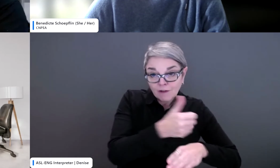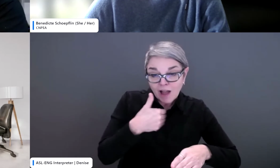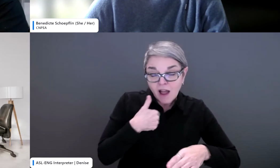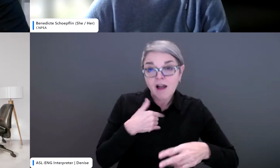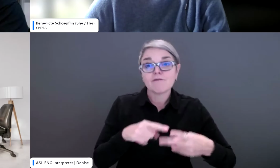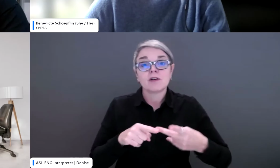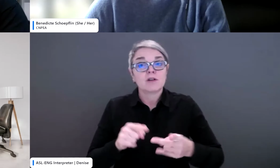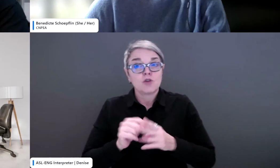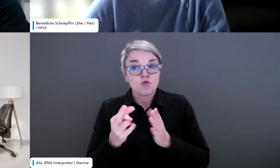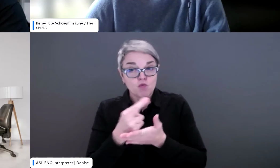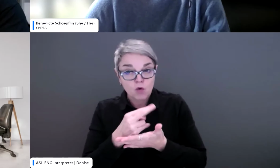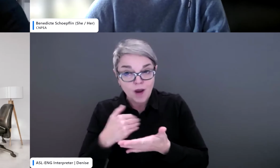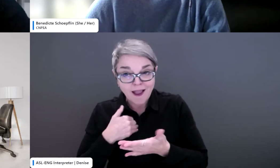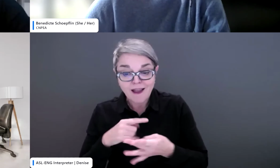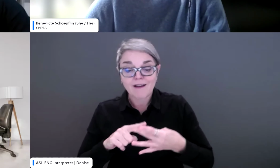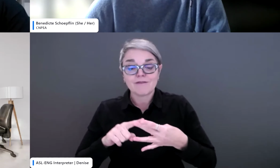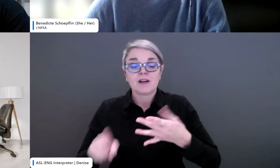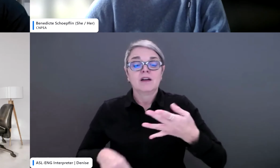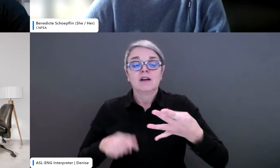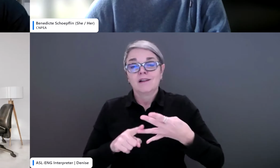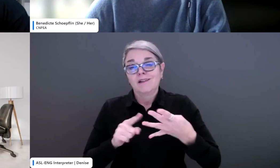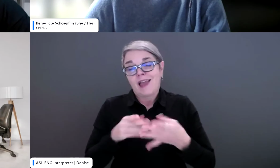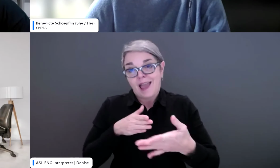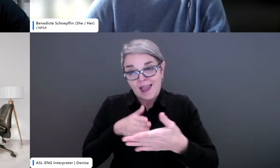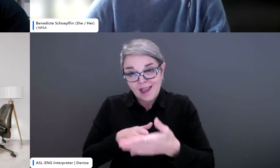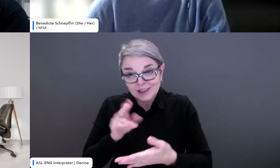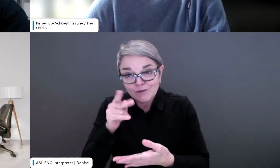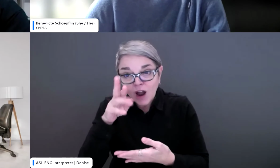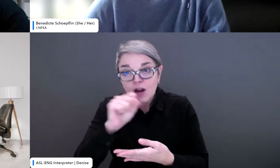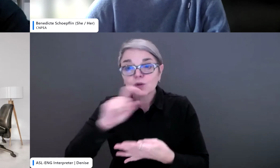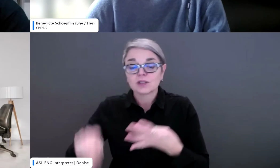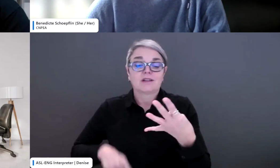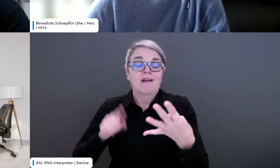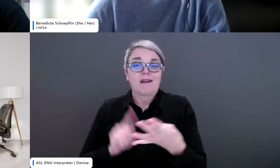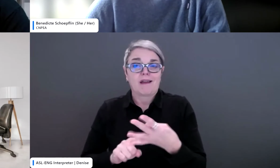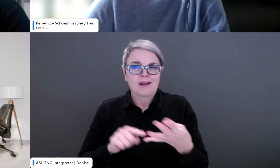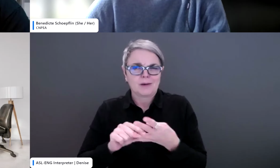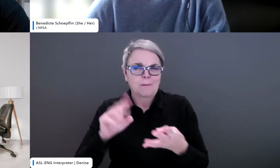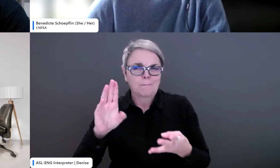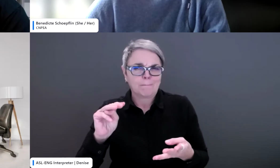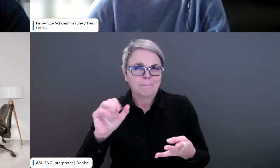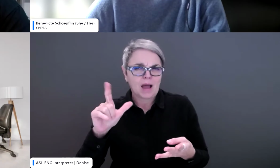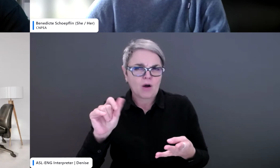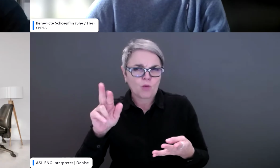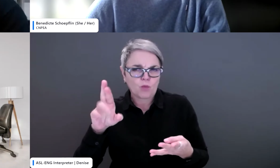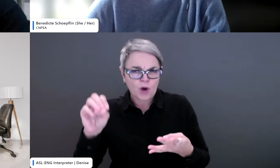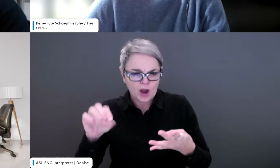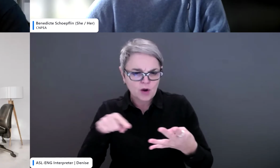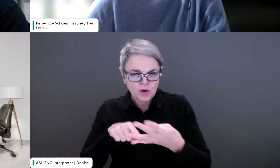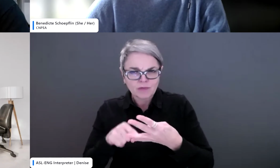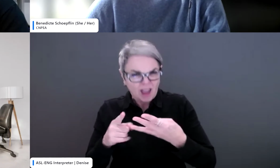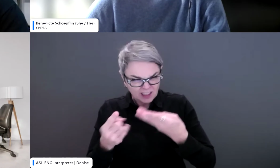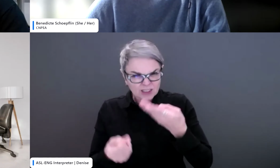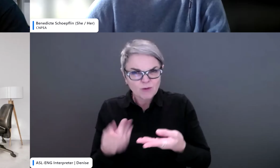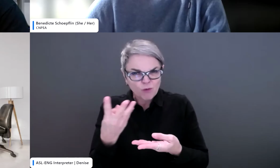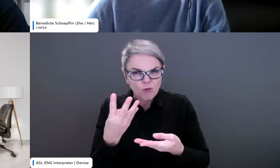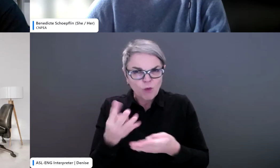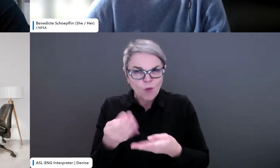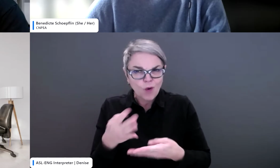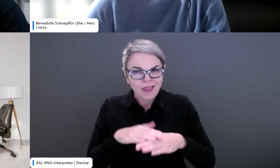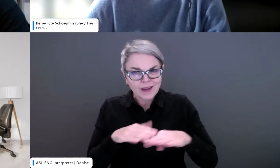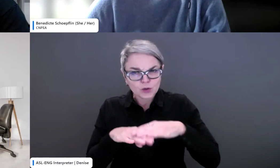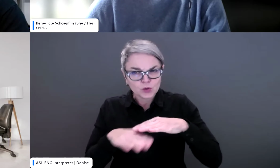add to that little ladder of security that makes it that much more difficult for scammers and criminals